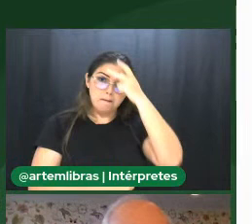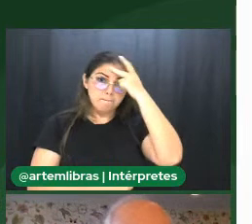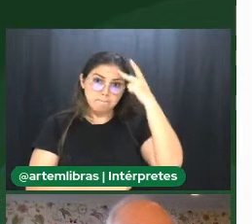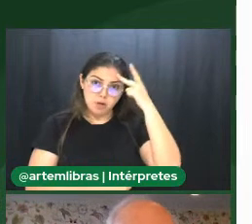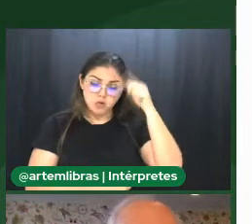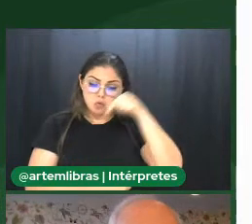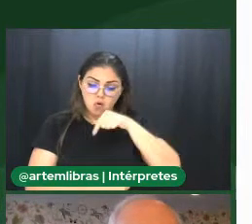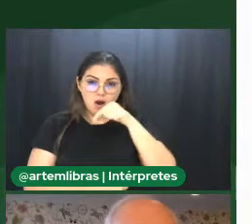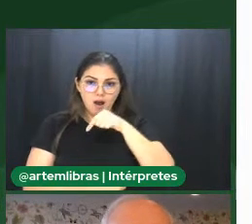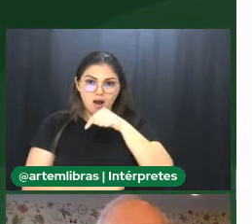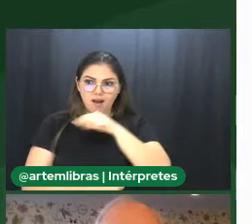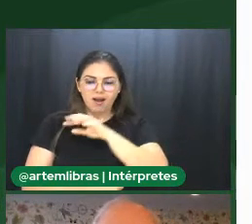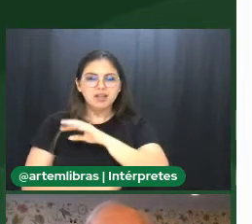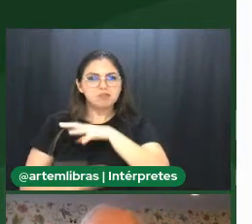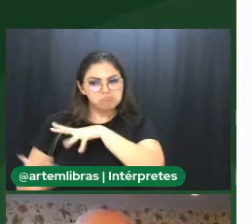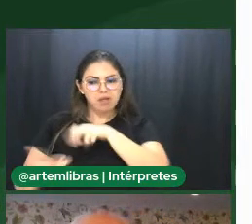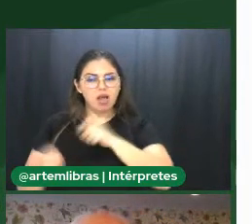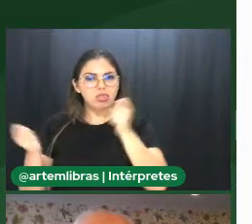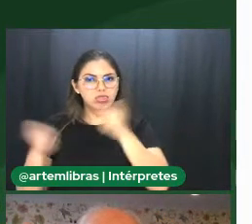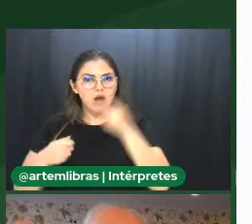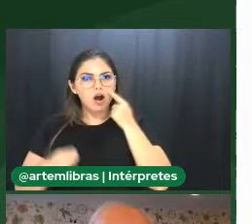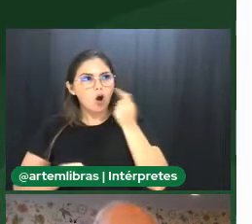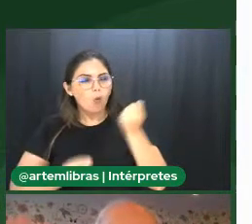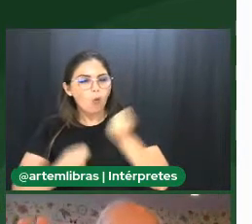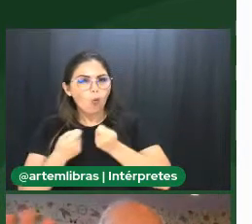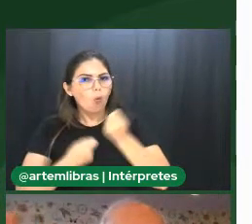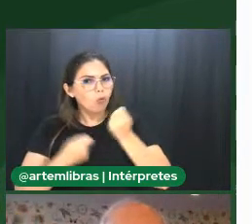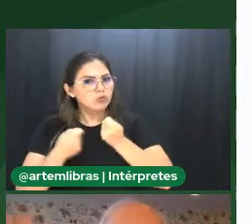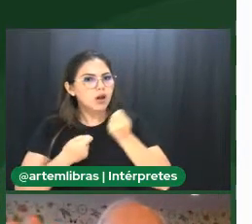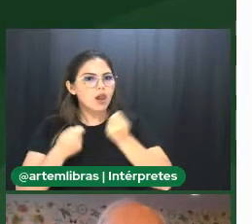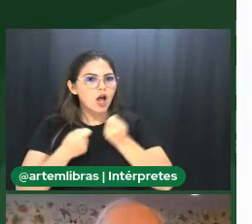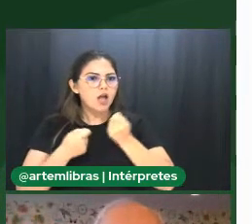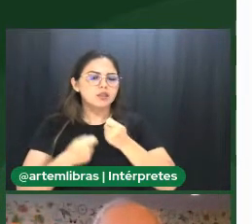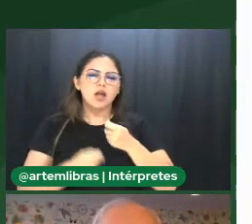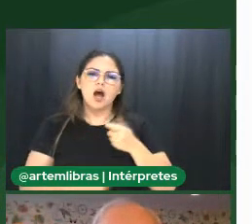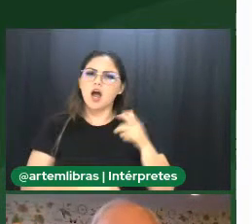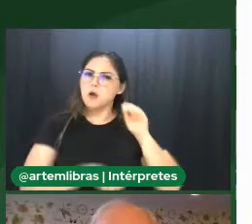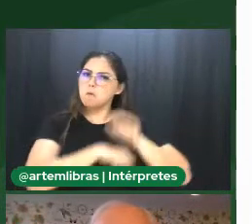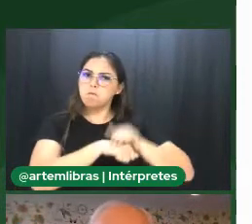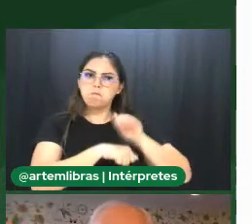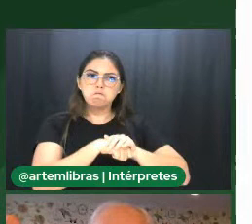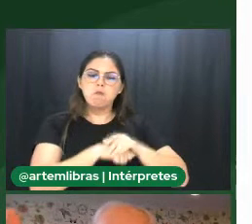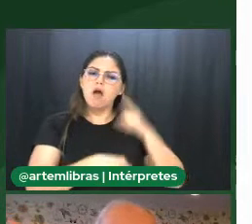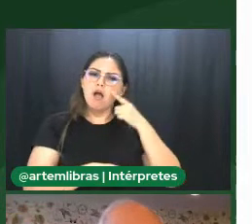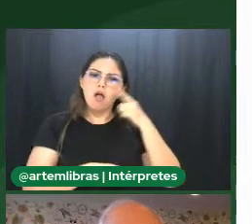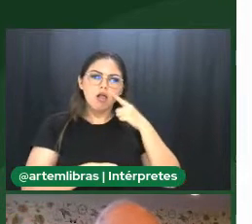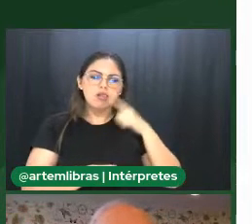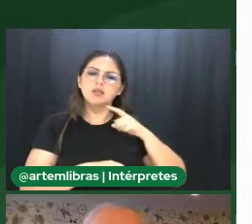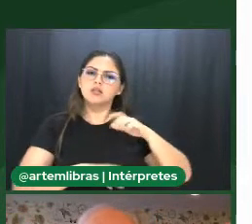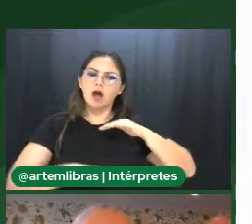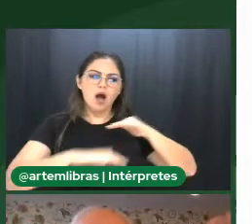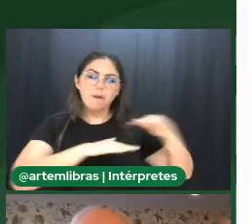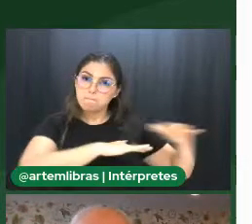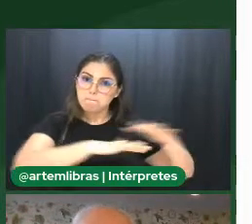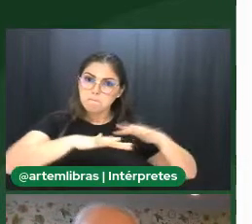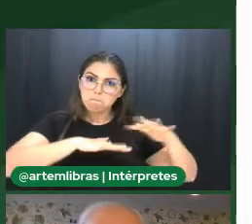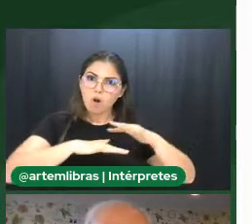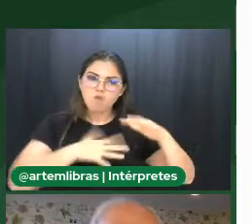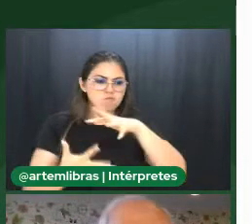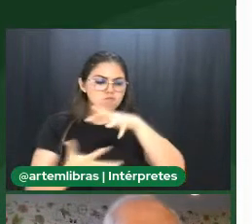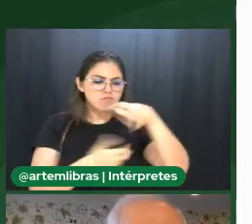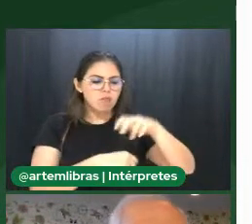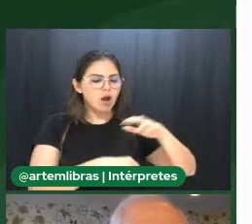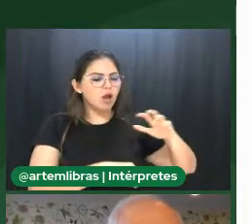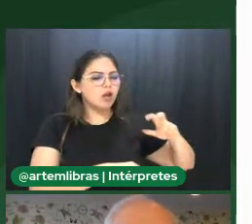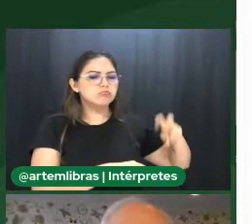obstacles, avoid precipices. It can adjust the solar panels to point to the sun, can adjust